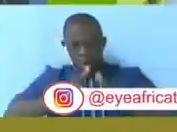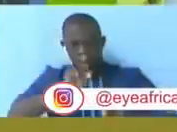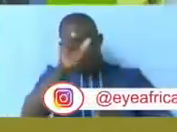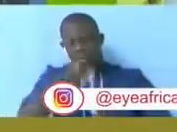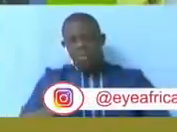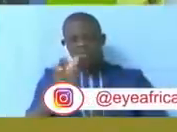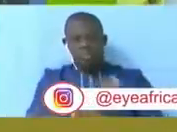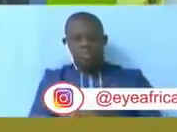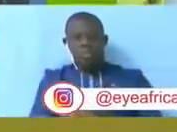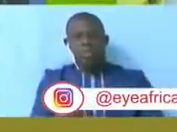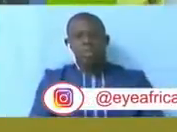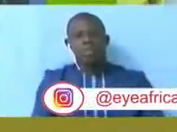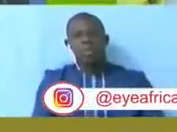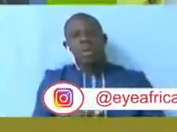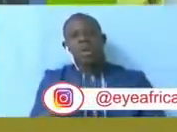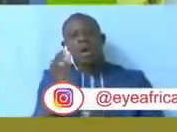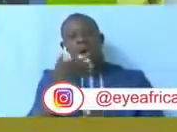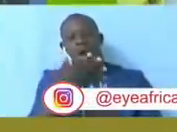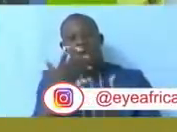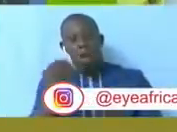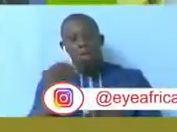Client's confidence.